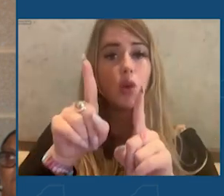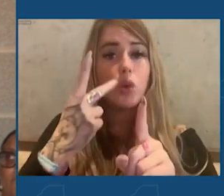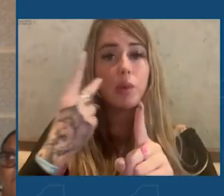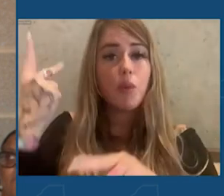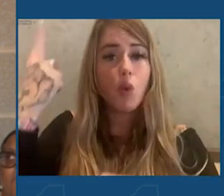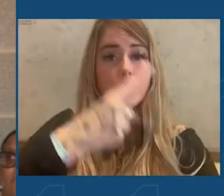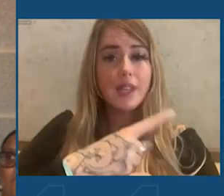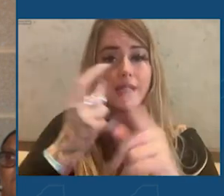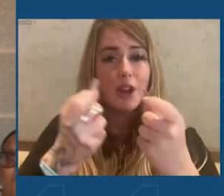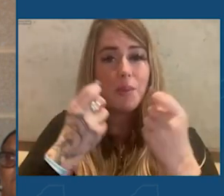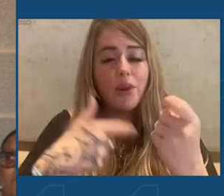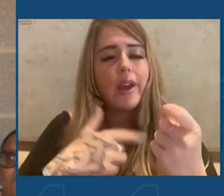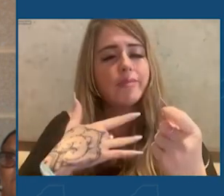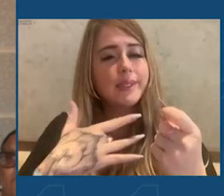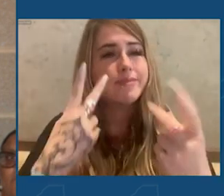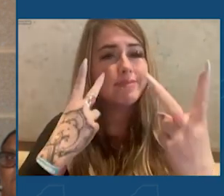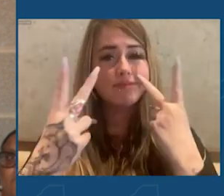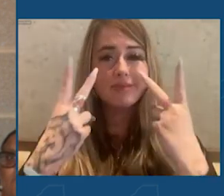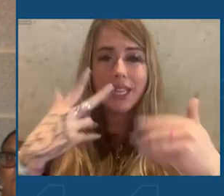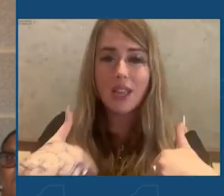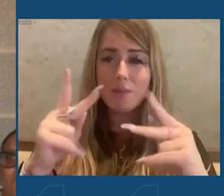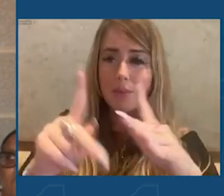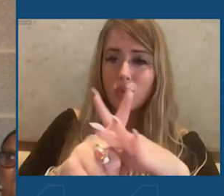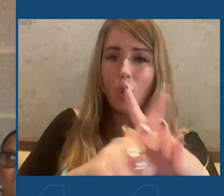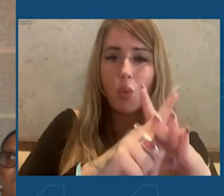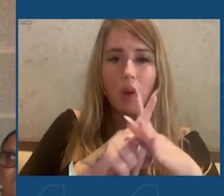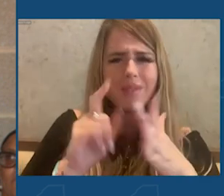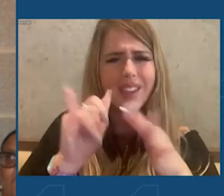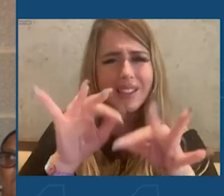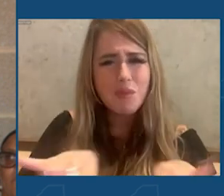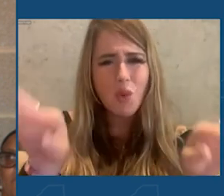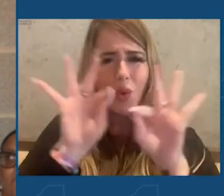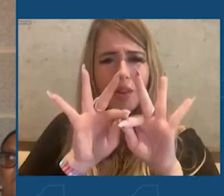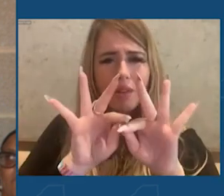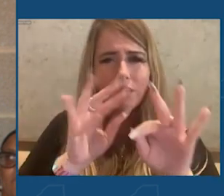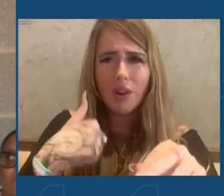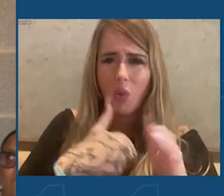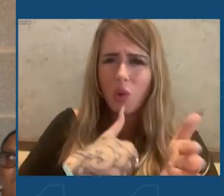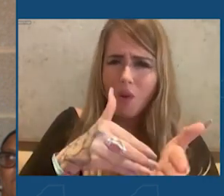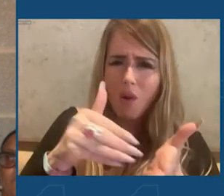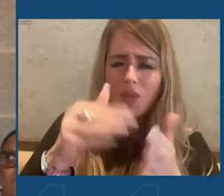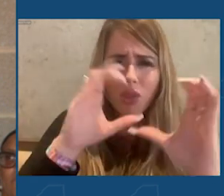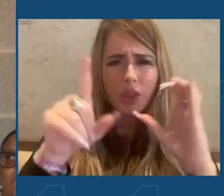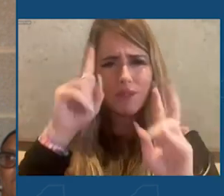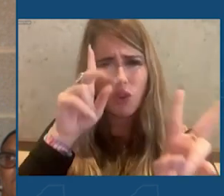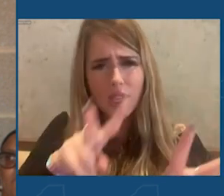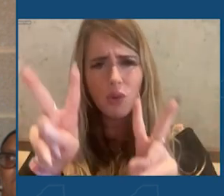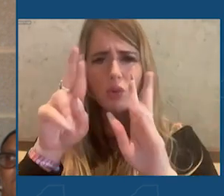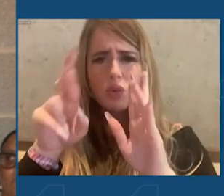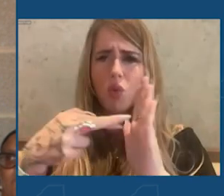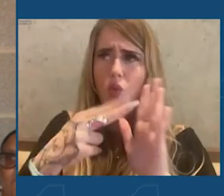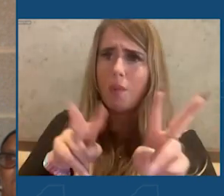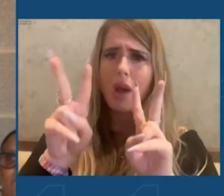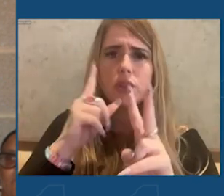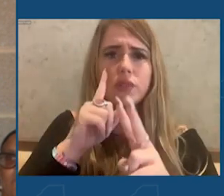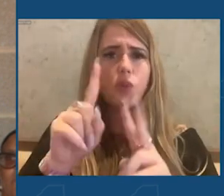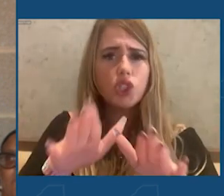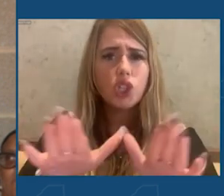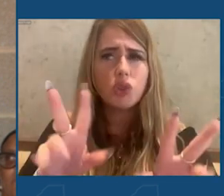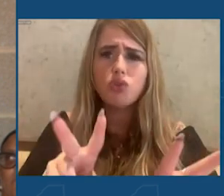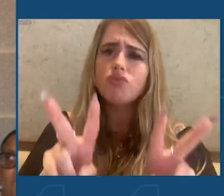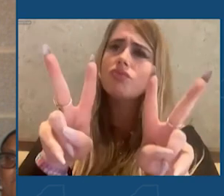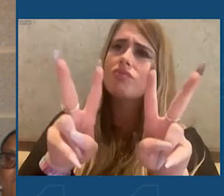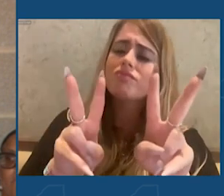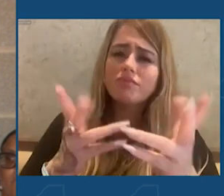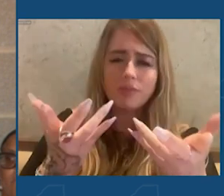I see young people, and that's important. I mean, how often are we looking for heroes and role models for our children to look up to? Young man,